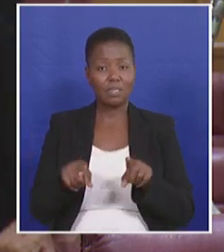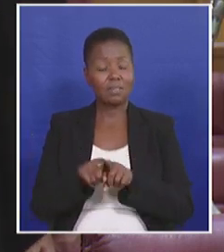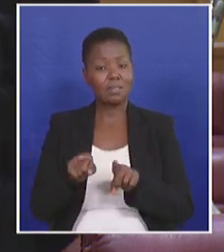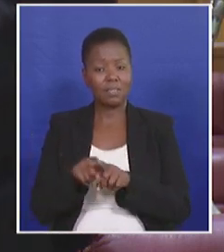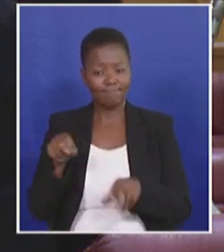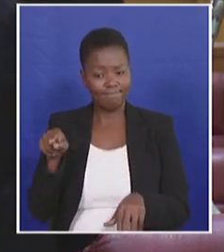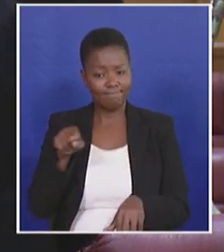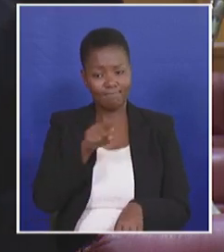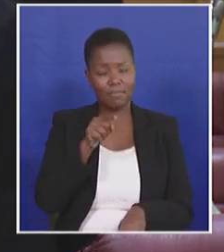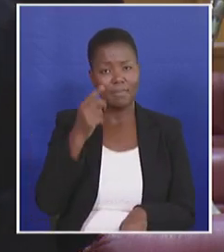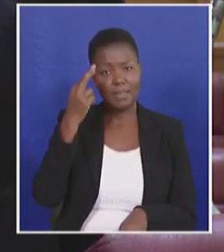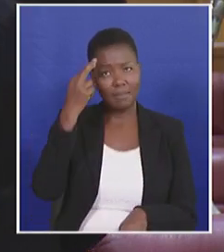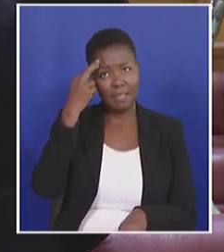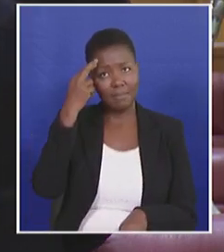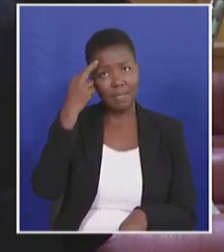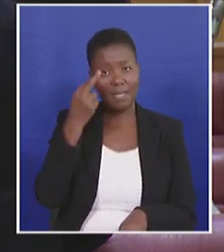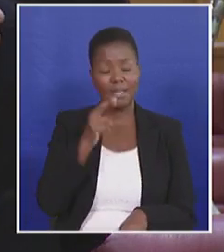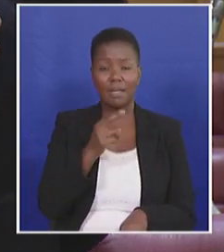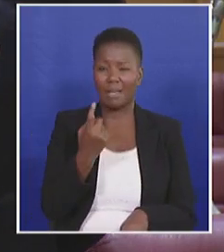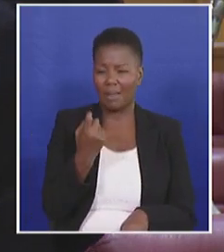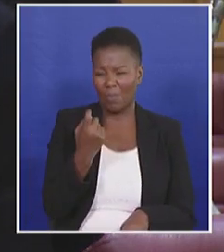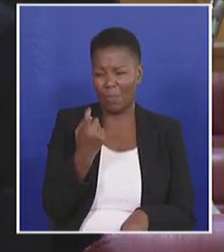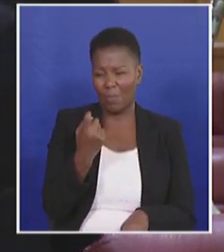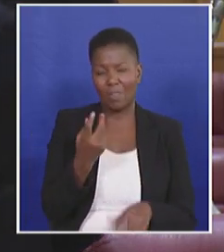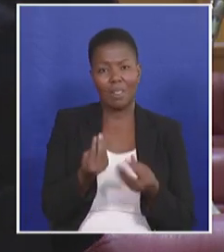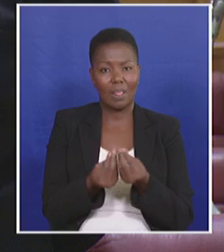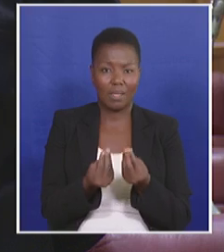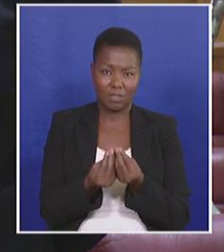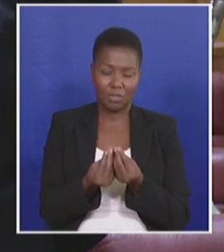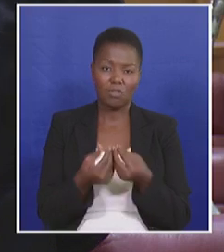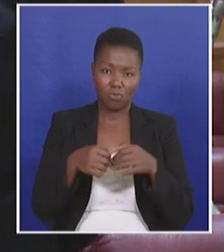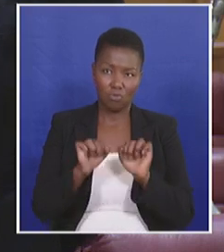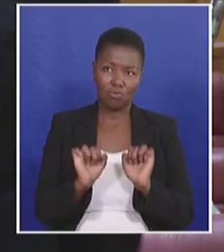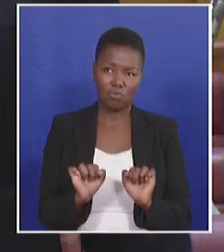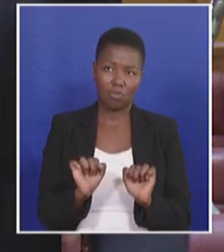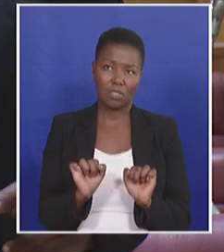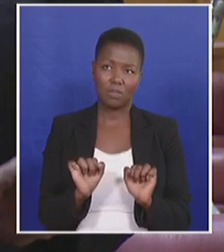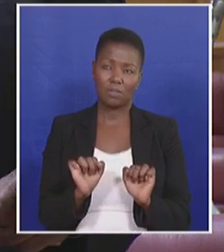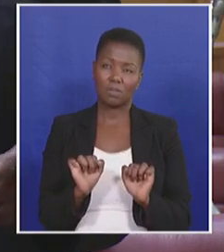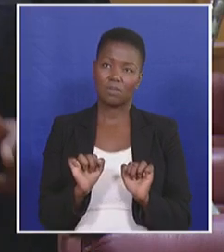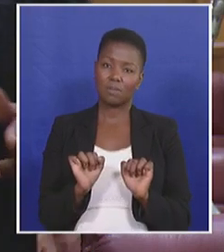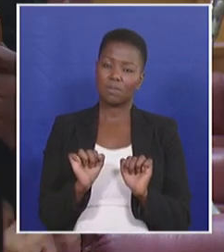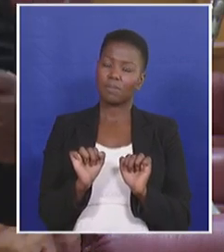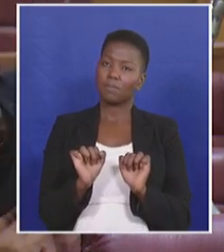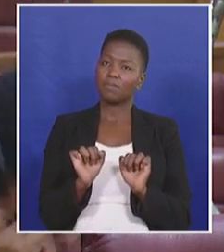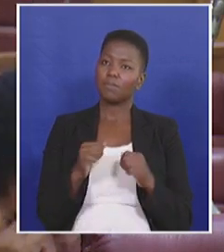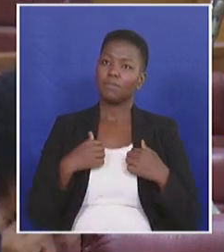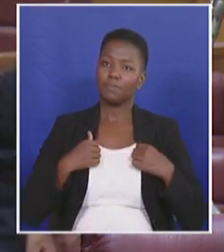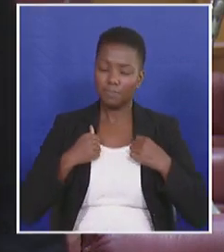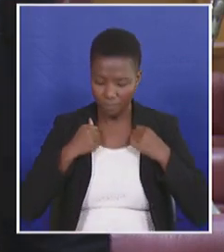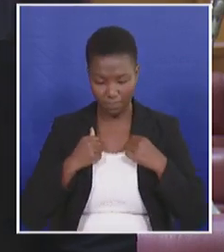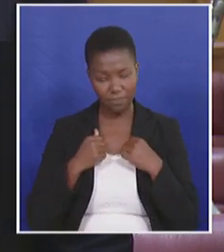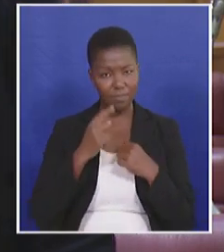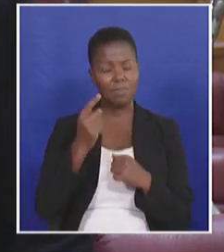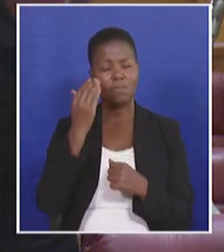may, of one thing, Madam Chair, if I could say. You know, one of